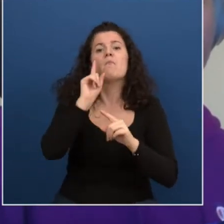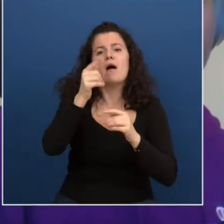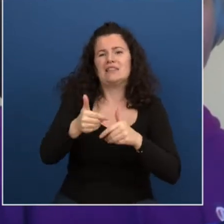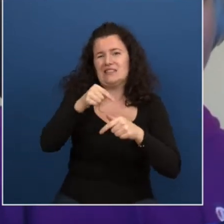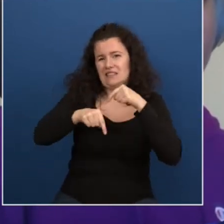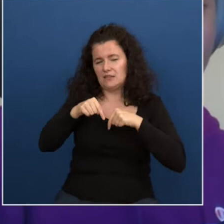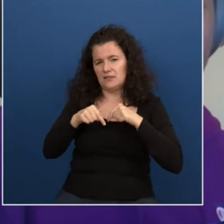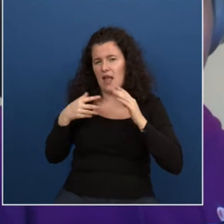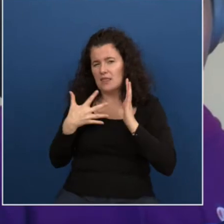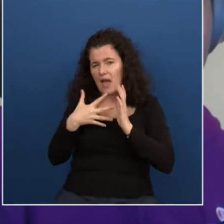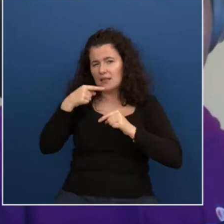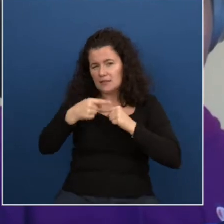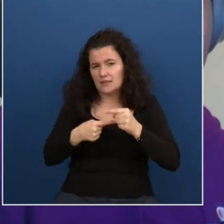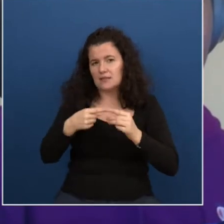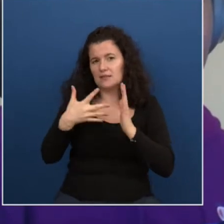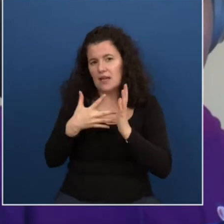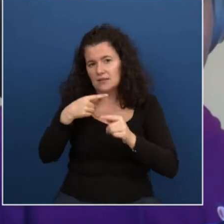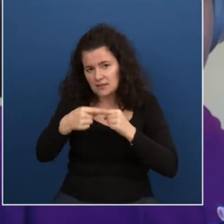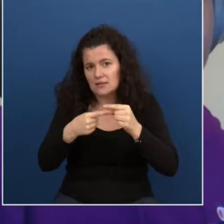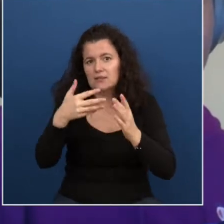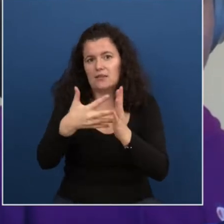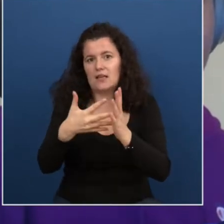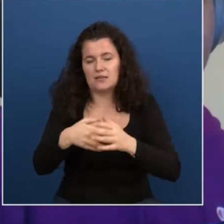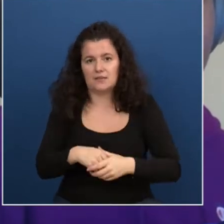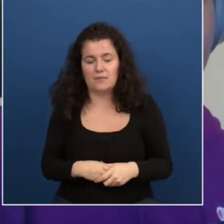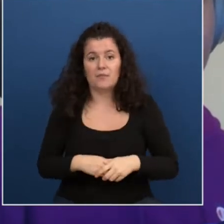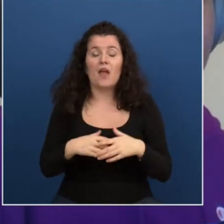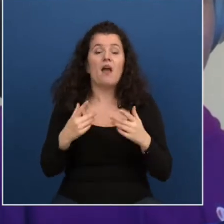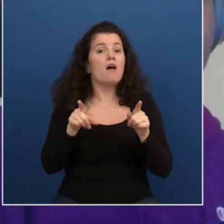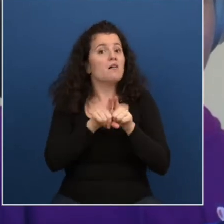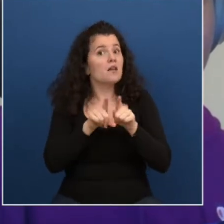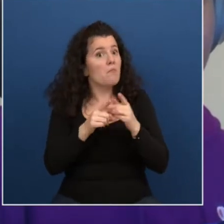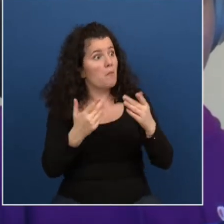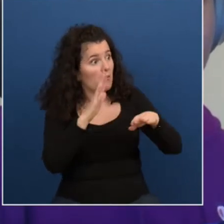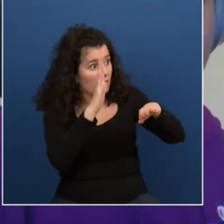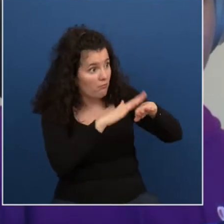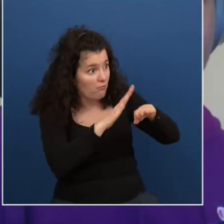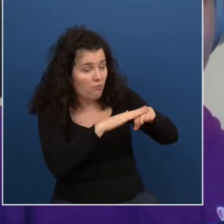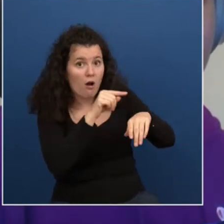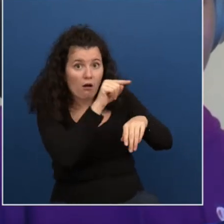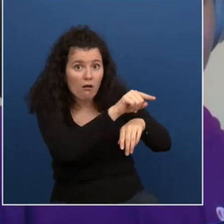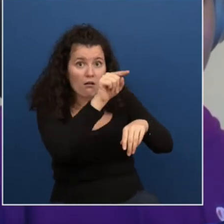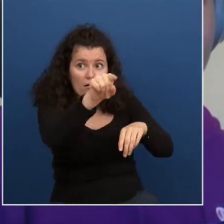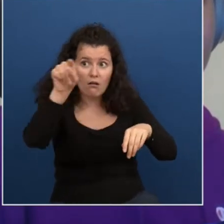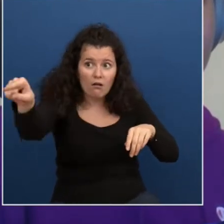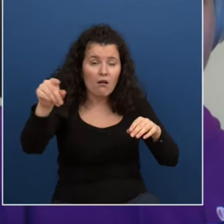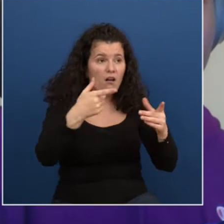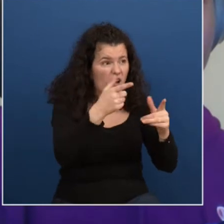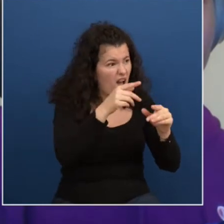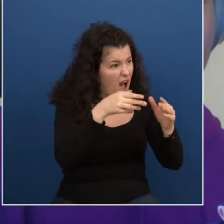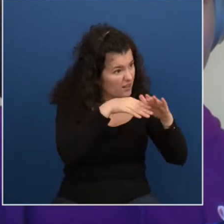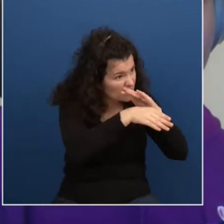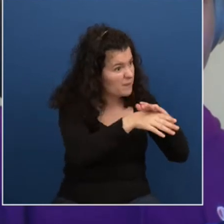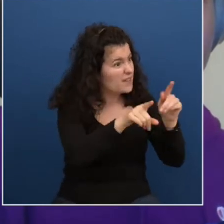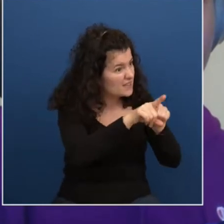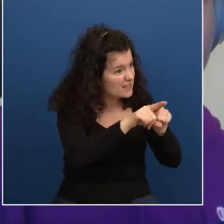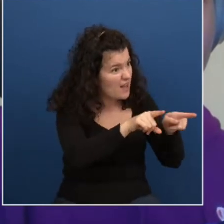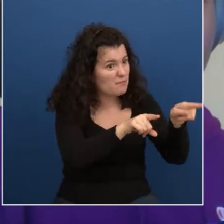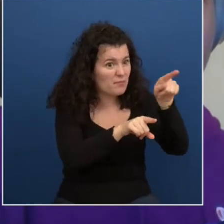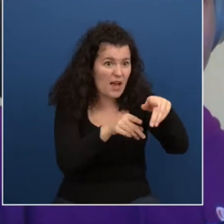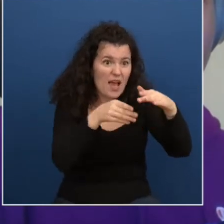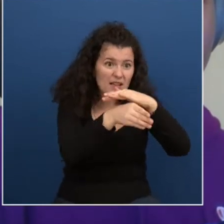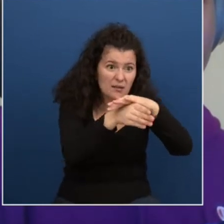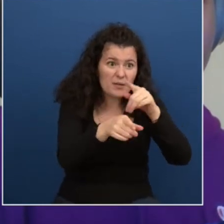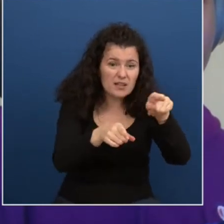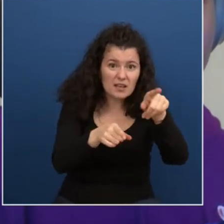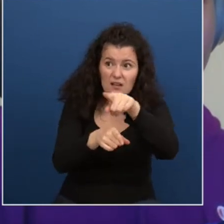other accessibility advocates throughout the company just because it is the right thing to do. The more people you have thinking about accessibility, the more likely issues will be caught